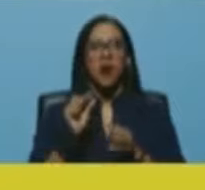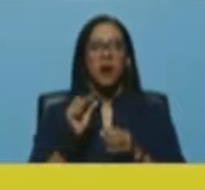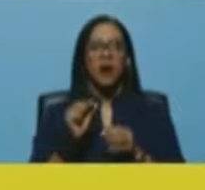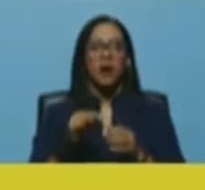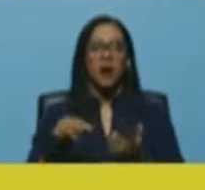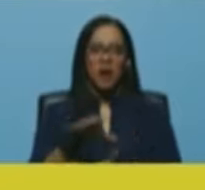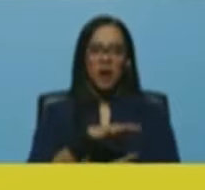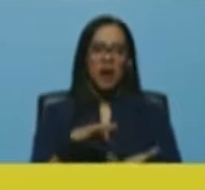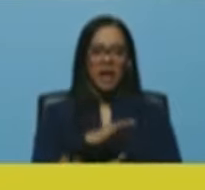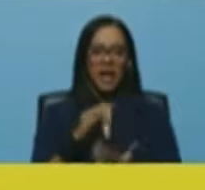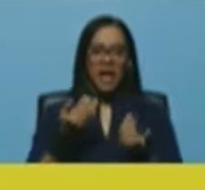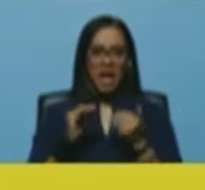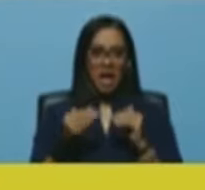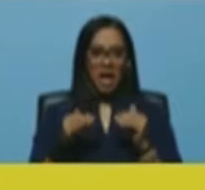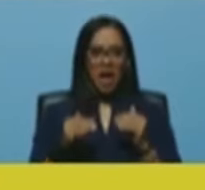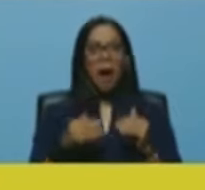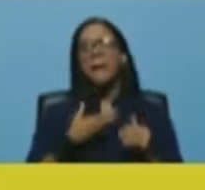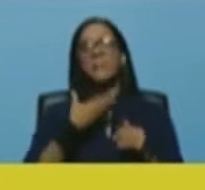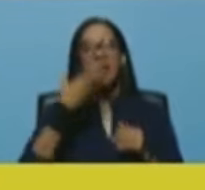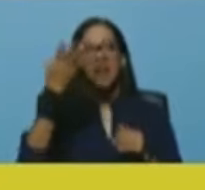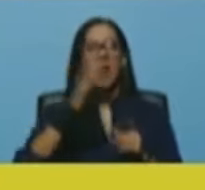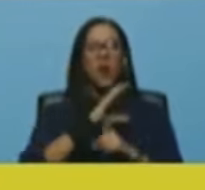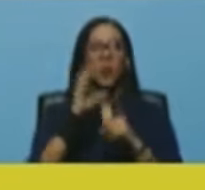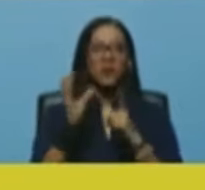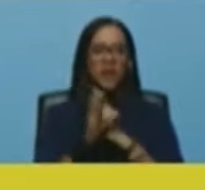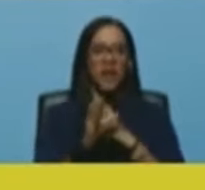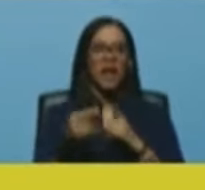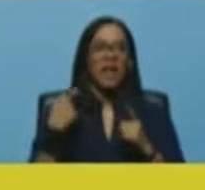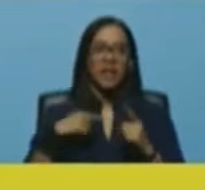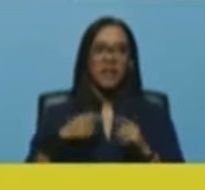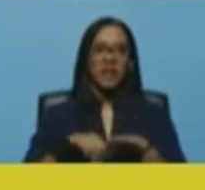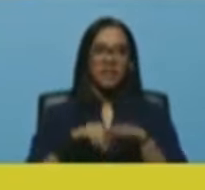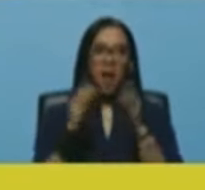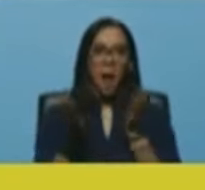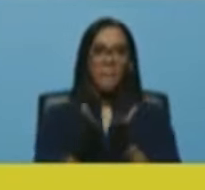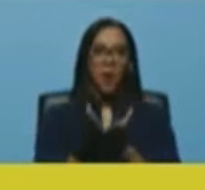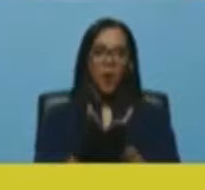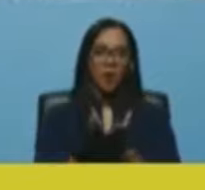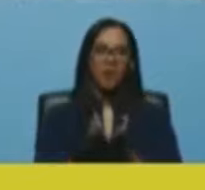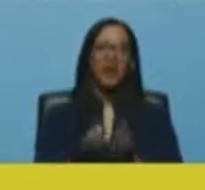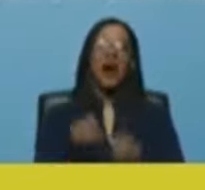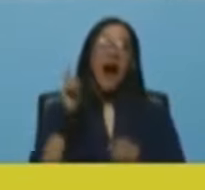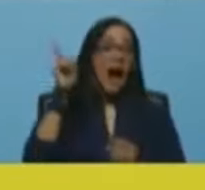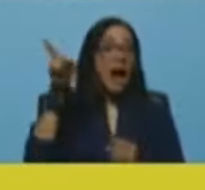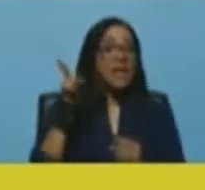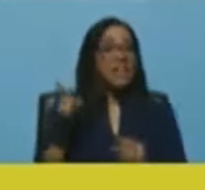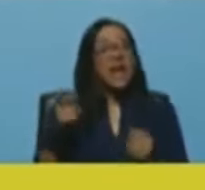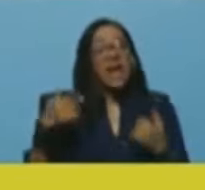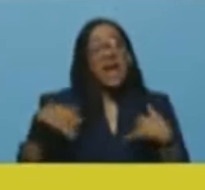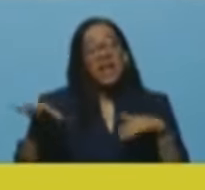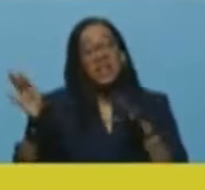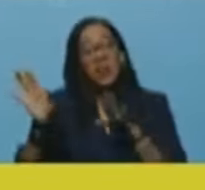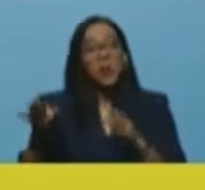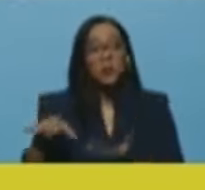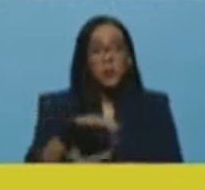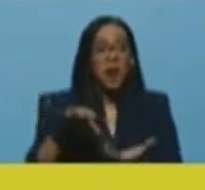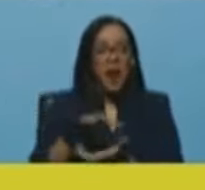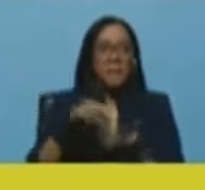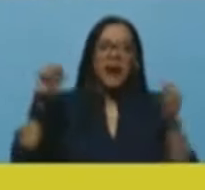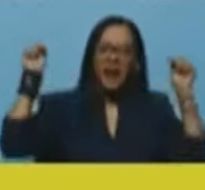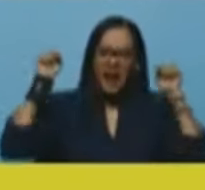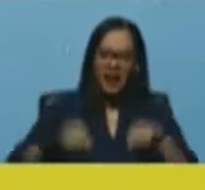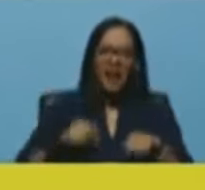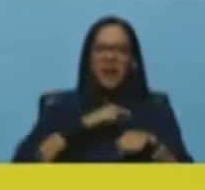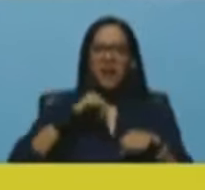this moment of ethical, spiritual, and cultural crisis that this Western world has Let